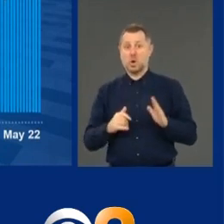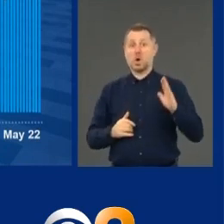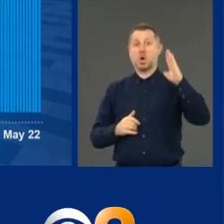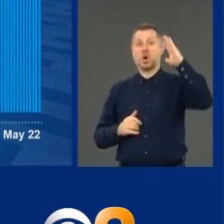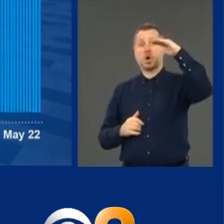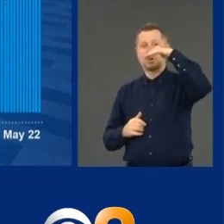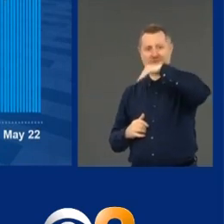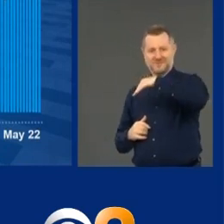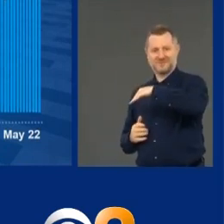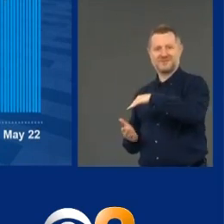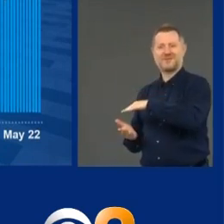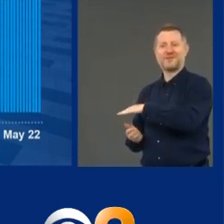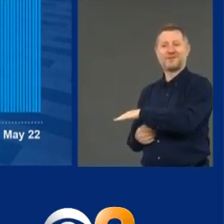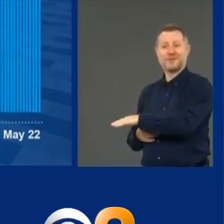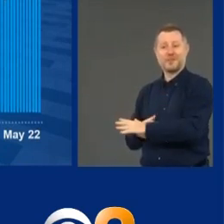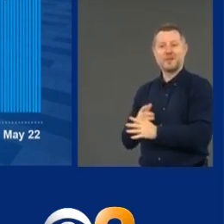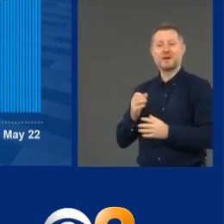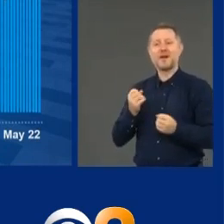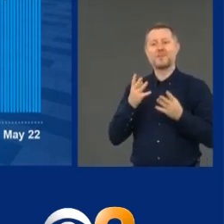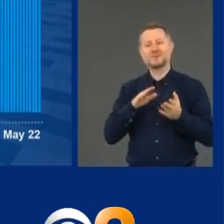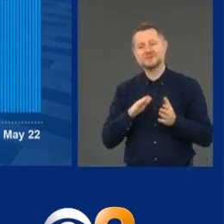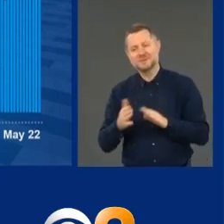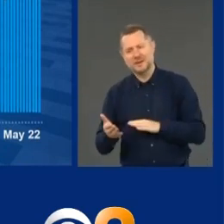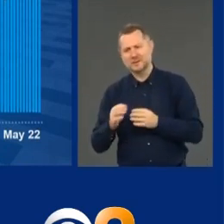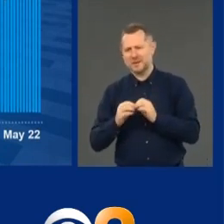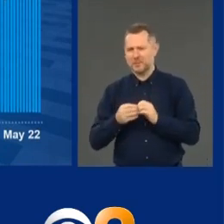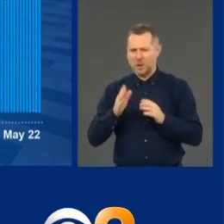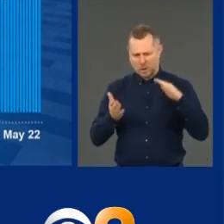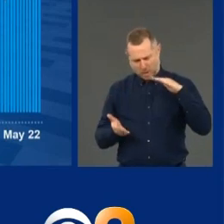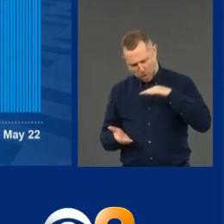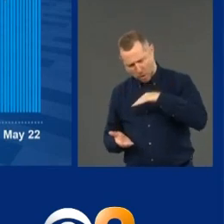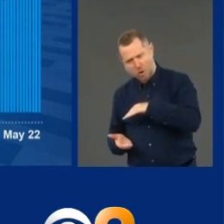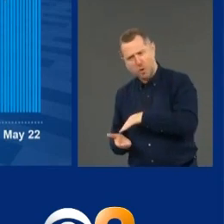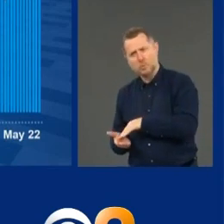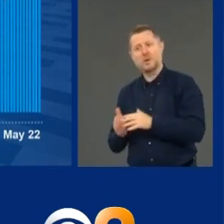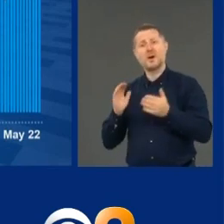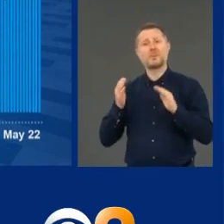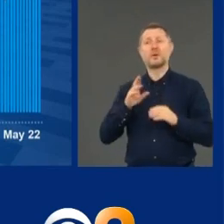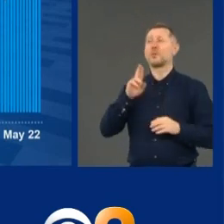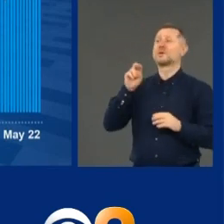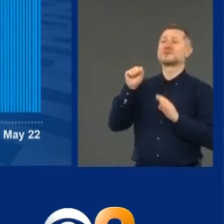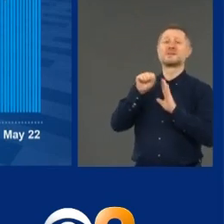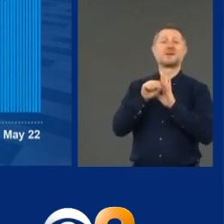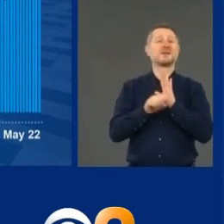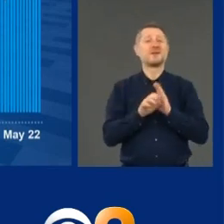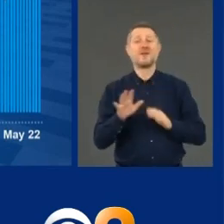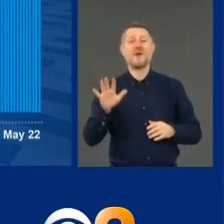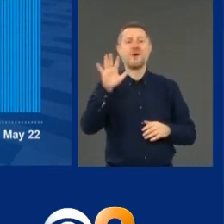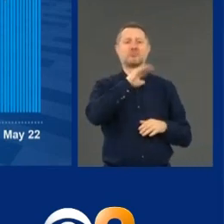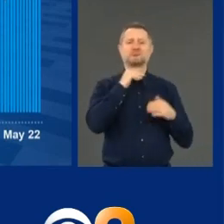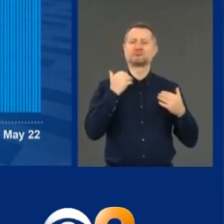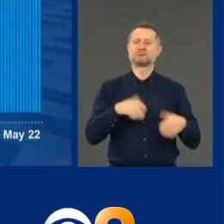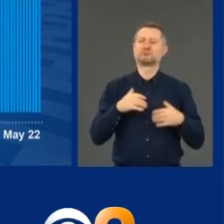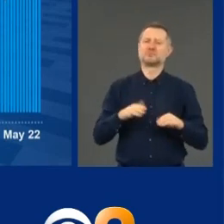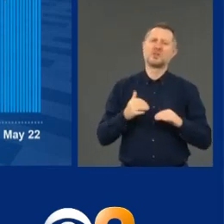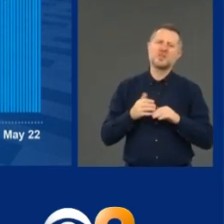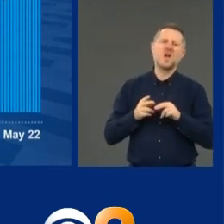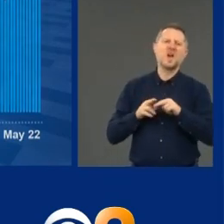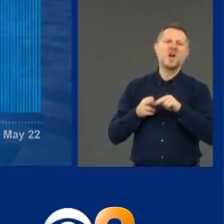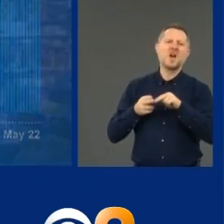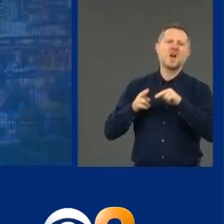at the number of deaths, you look at the decline. Compare that with the rest of the nation, where you still see the rest of the nation's